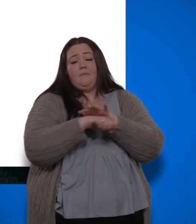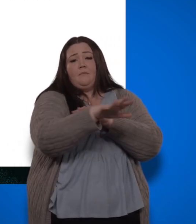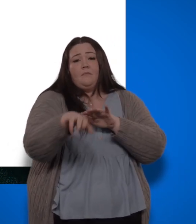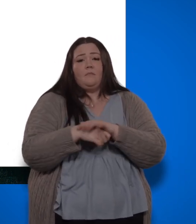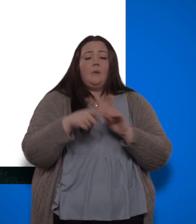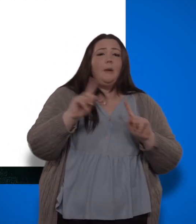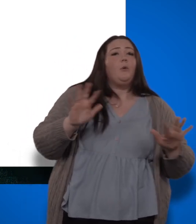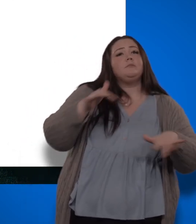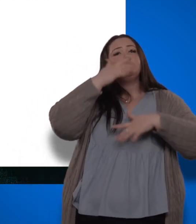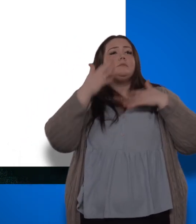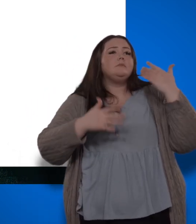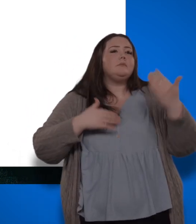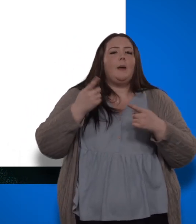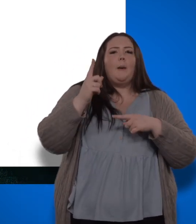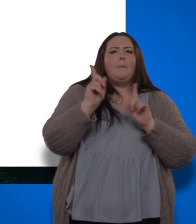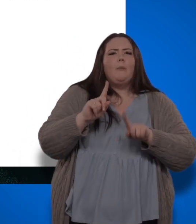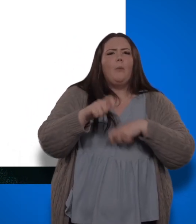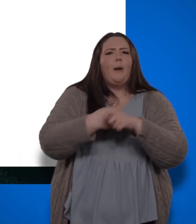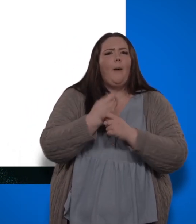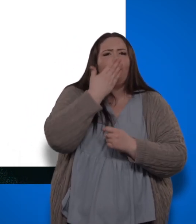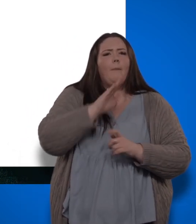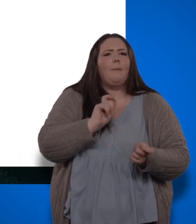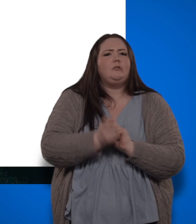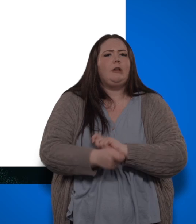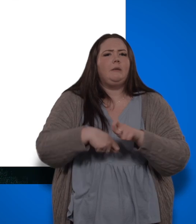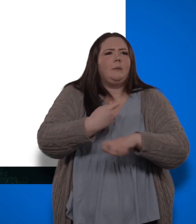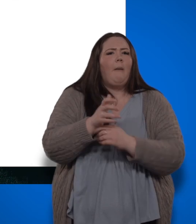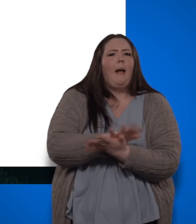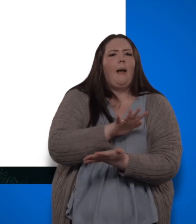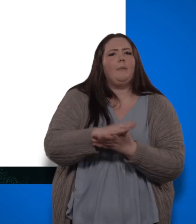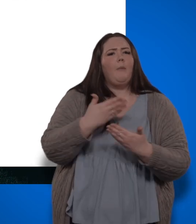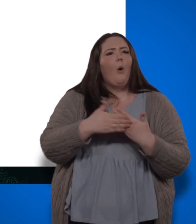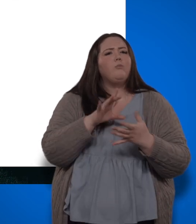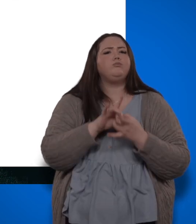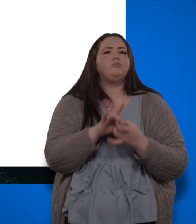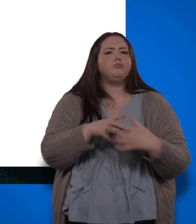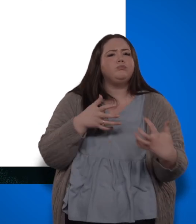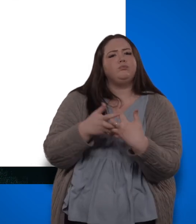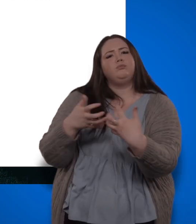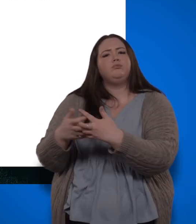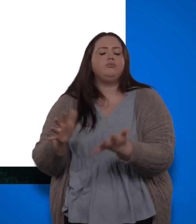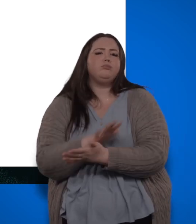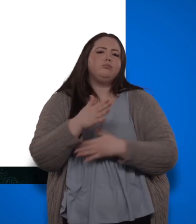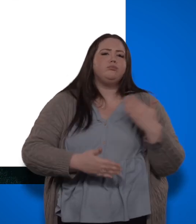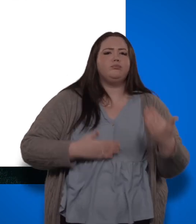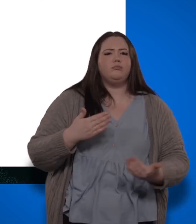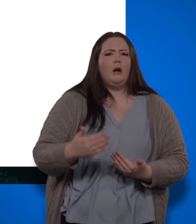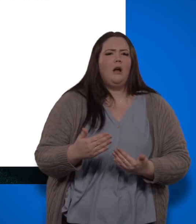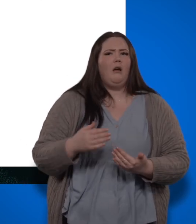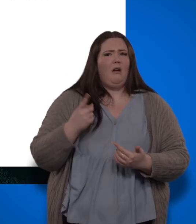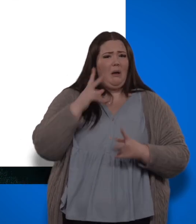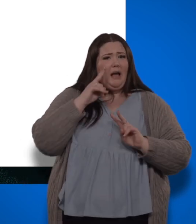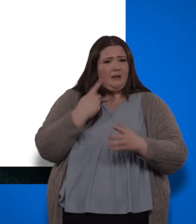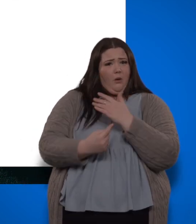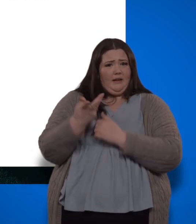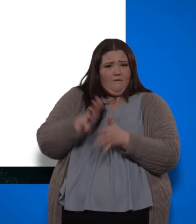therefore perfectly possible to think of more potent endocrine and pharmacological agents that will modulate human behavior to make us become